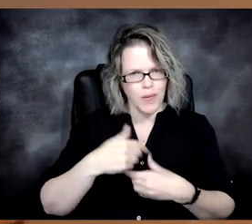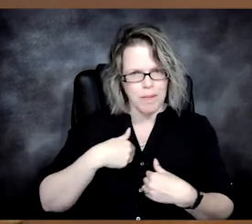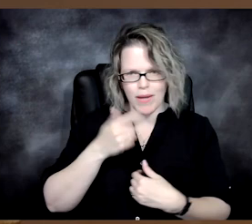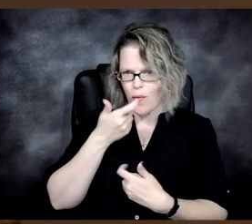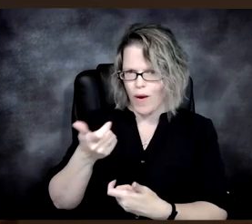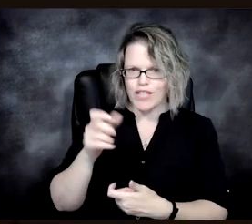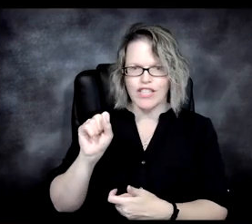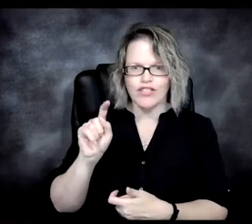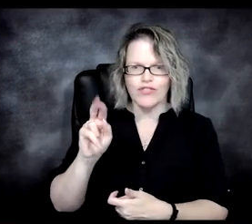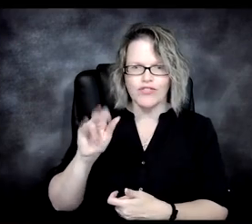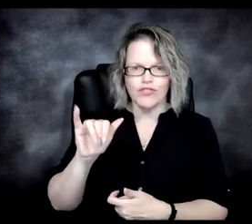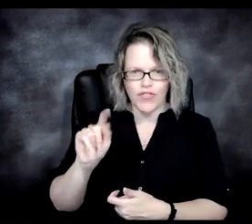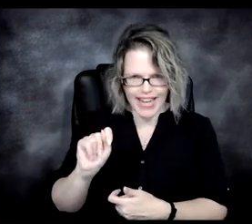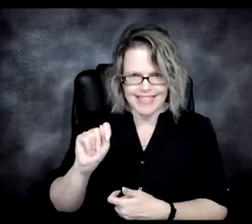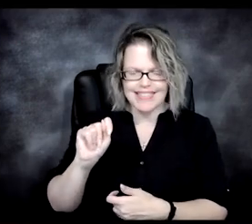Straight Slice Pizza.